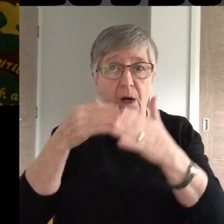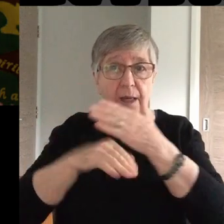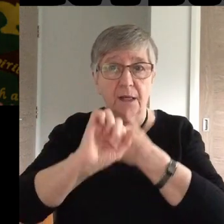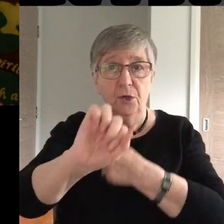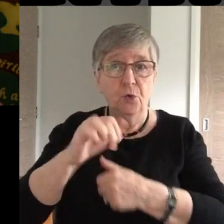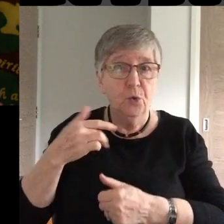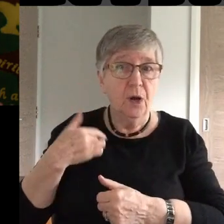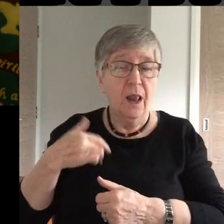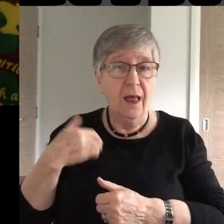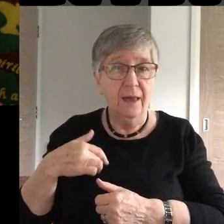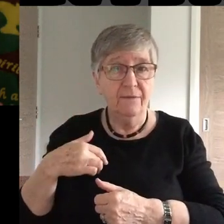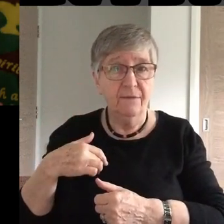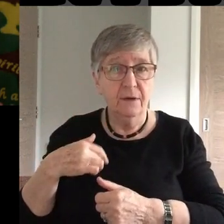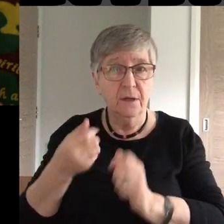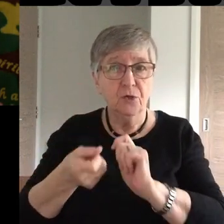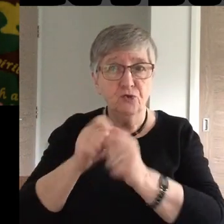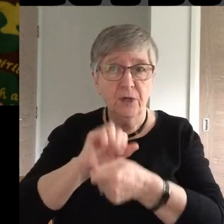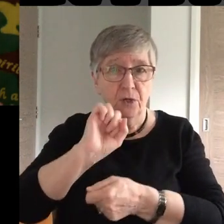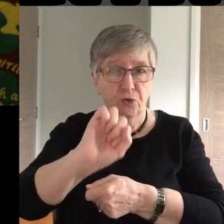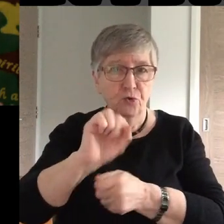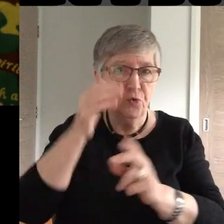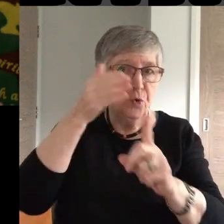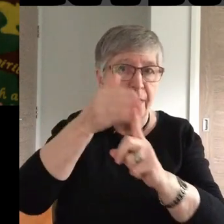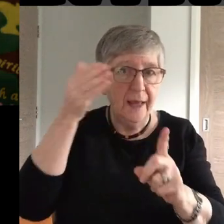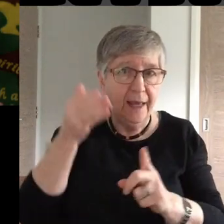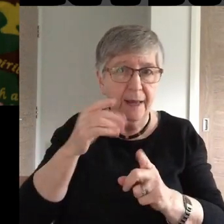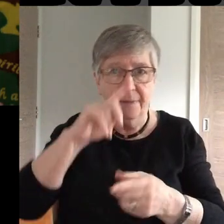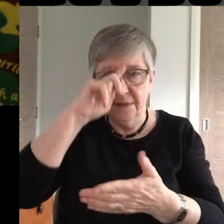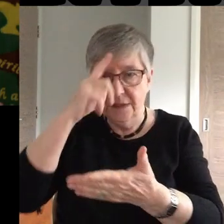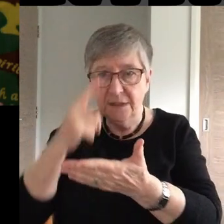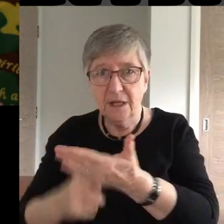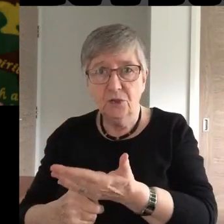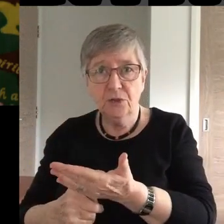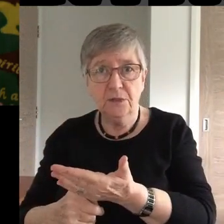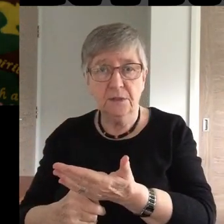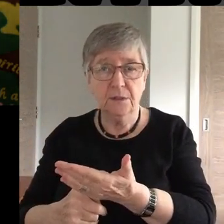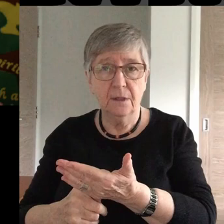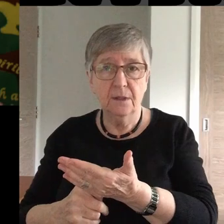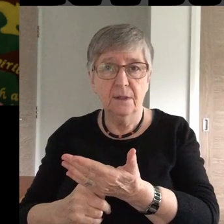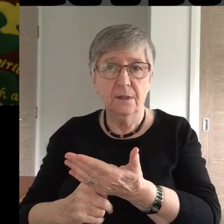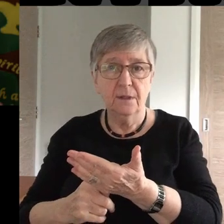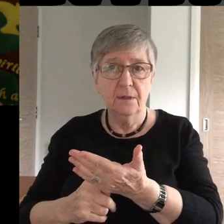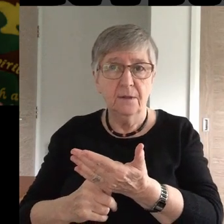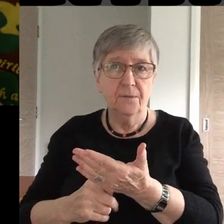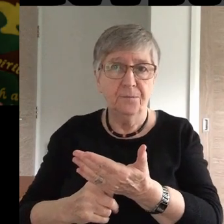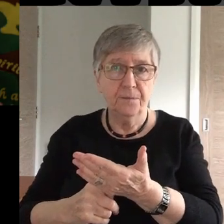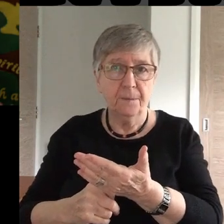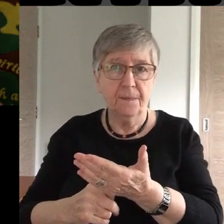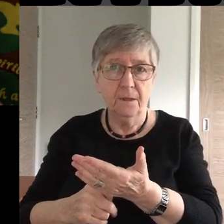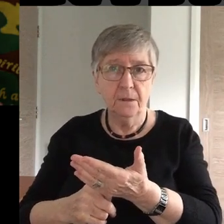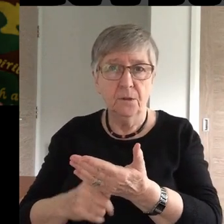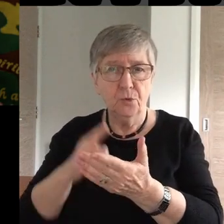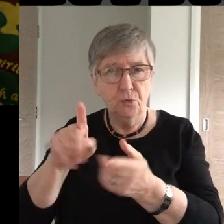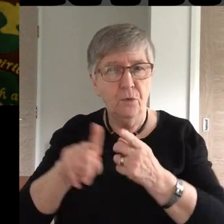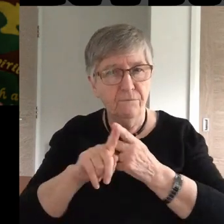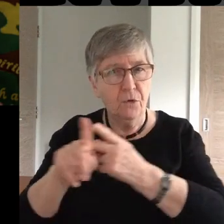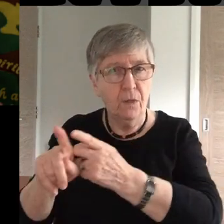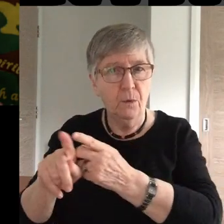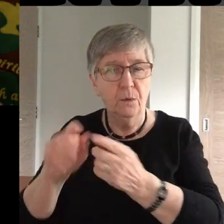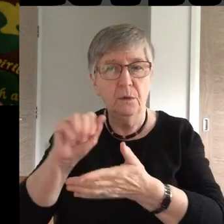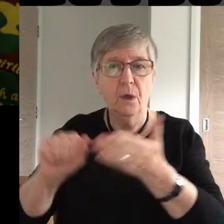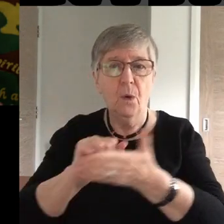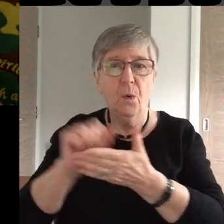your views and your decisions and how you see the world take a subversive role to the needs and the desires of the Holy Spirit?